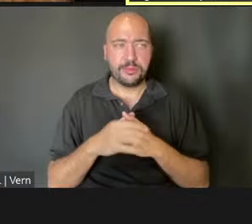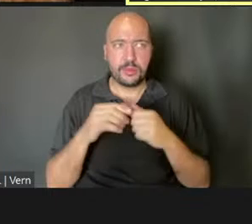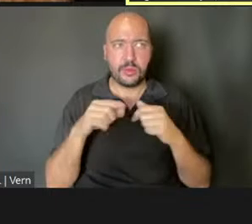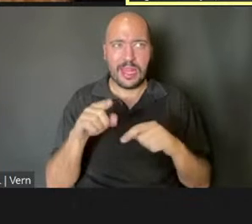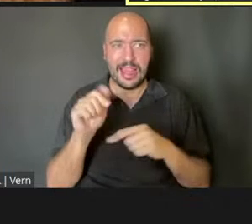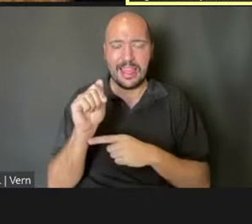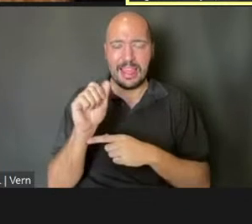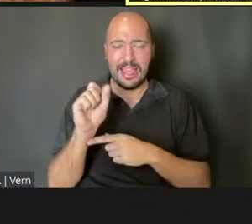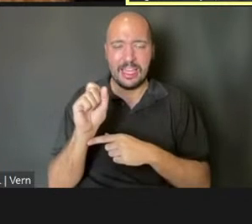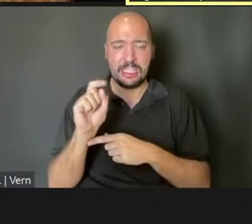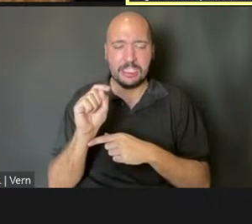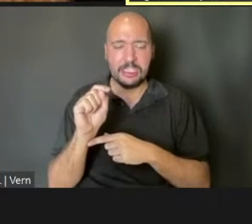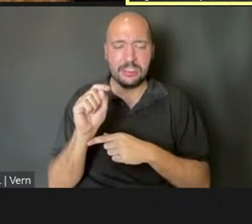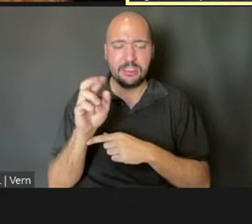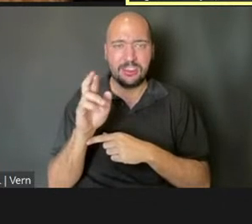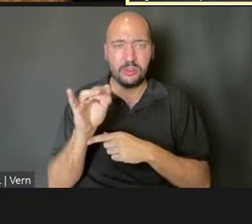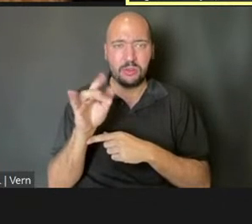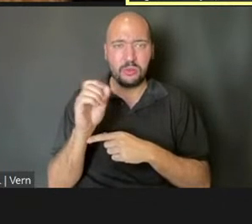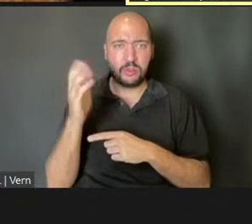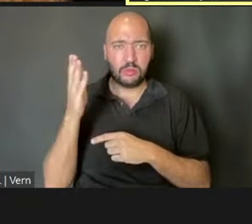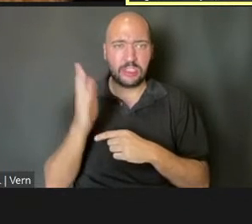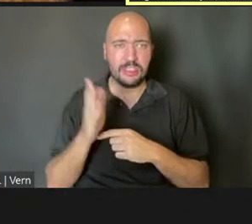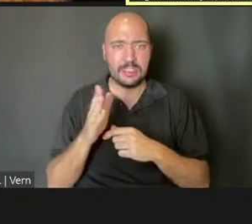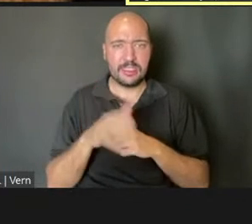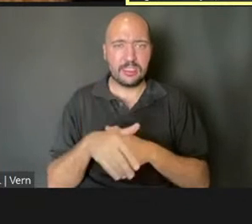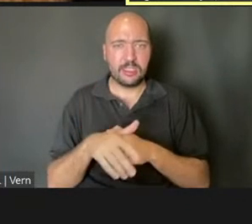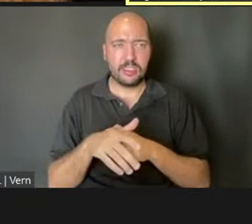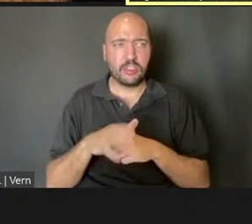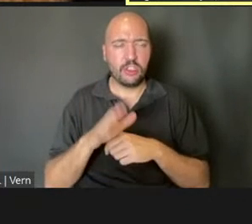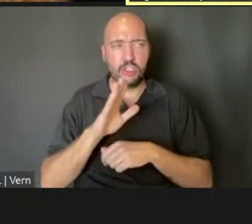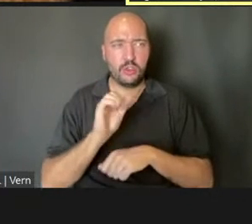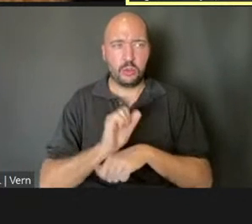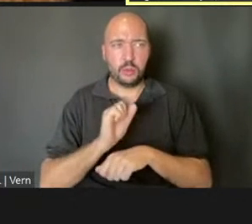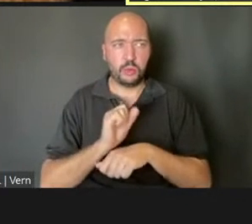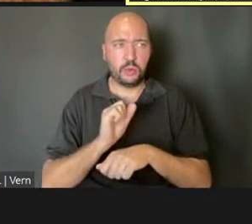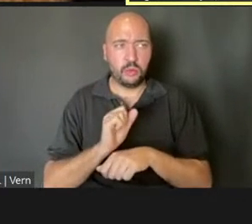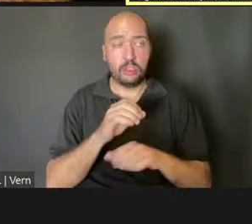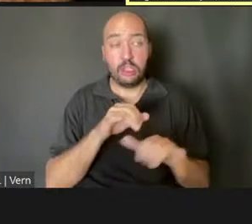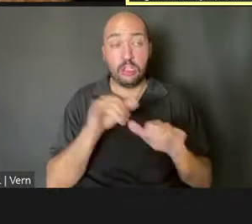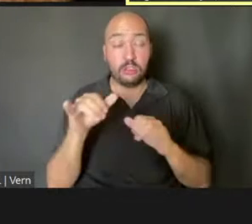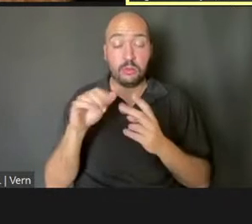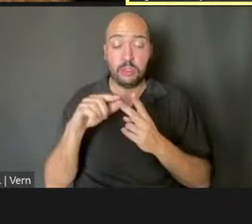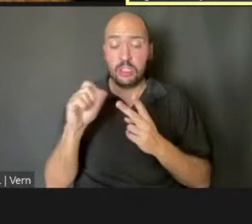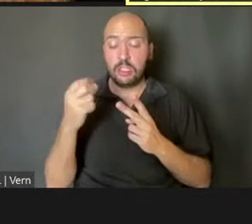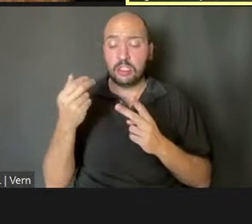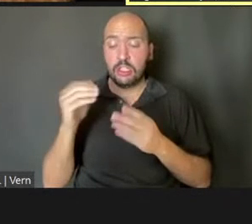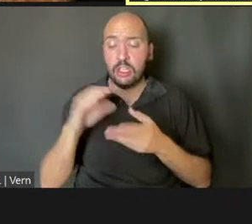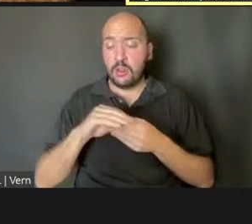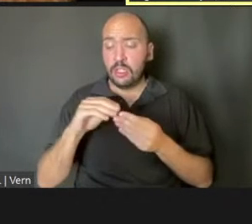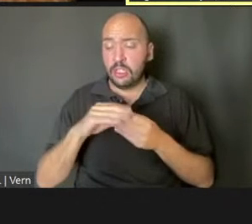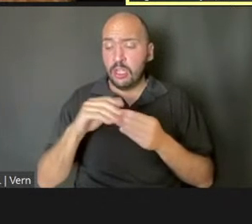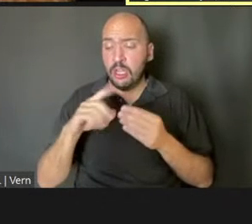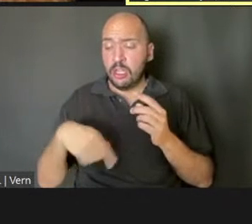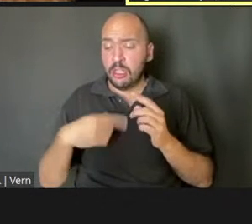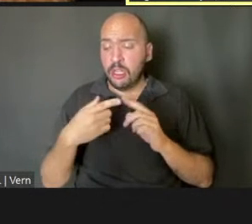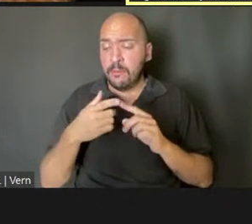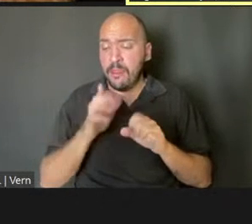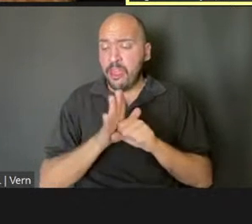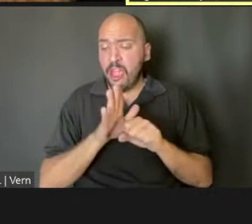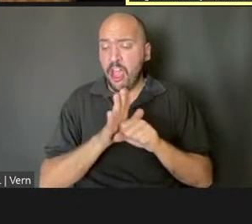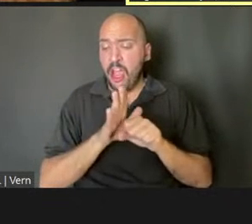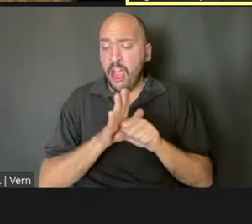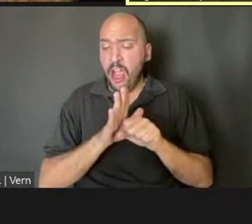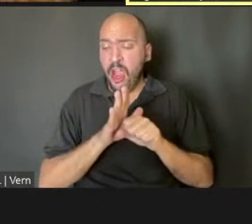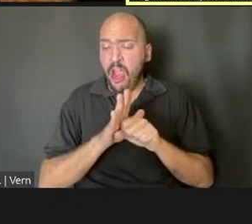Astrid was presenting her work, and also when Shawn was talking about their